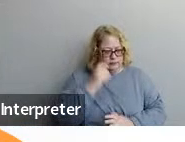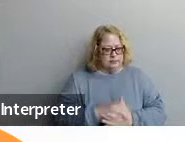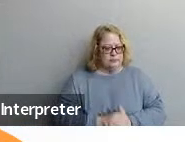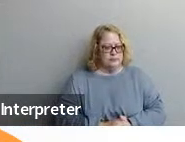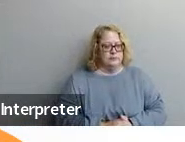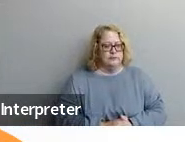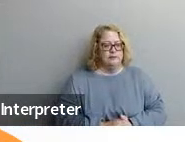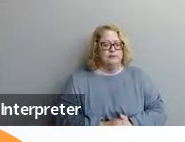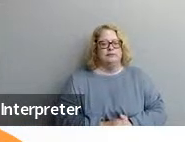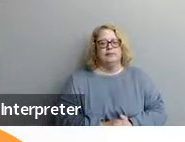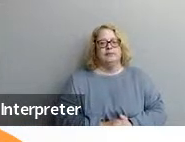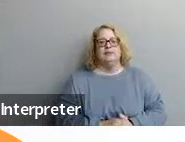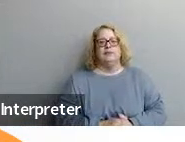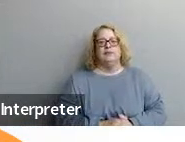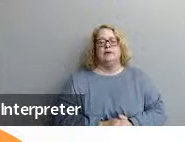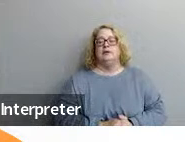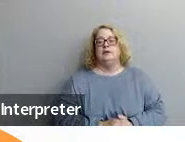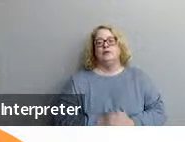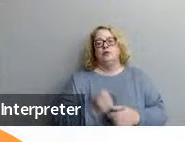So annually,